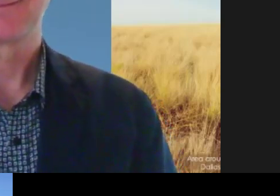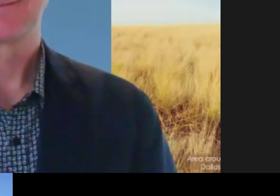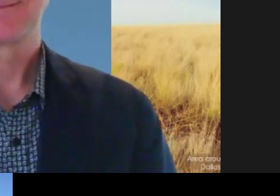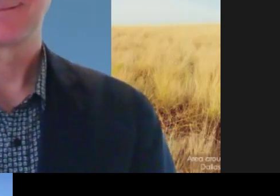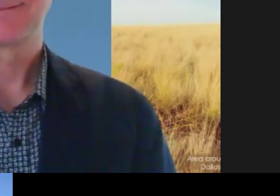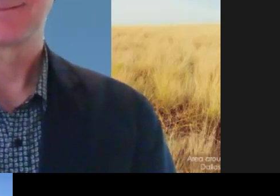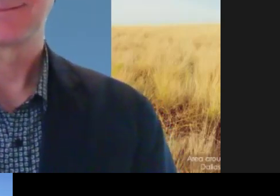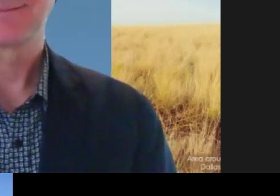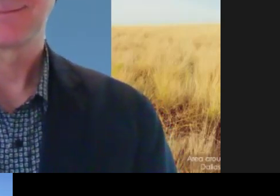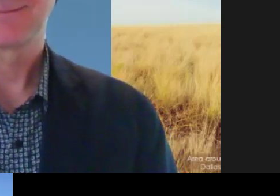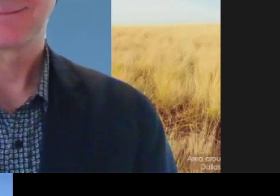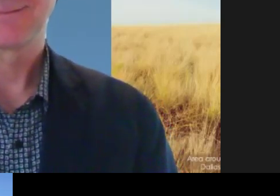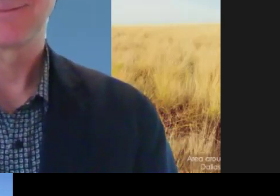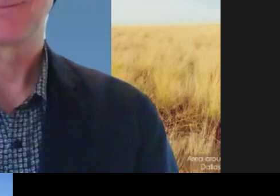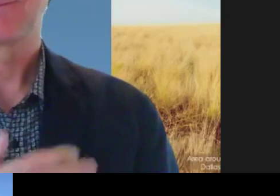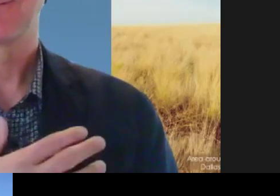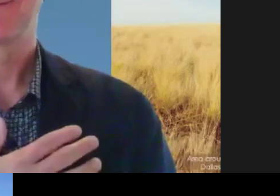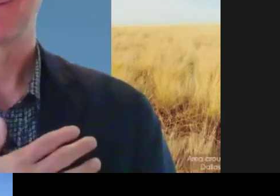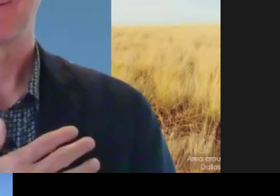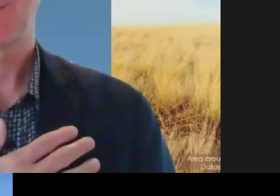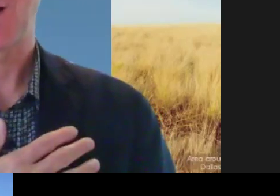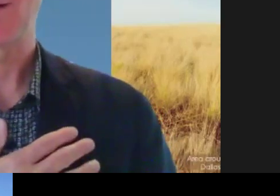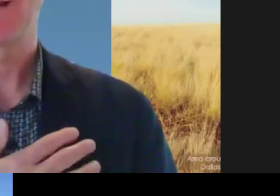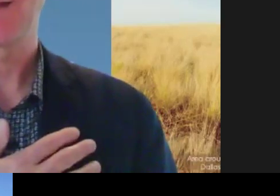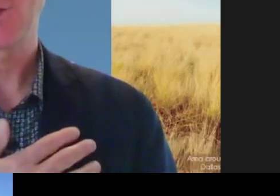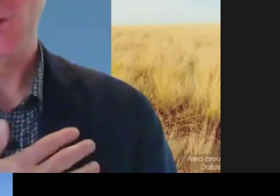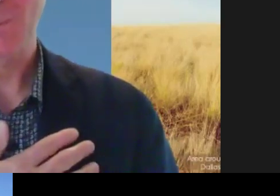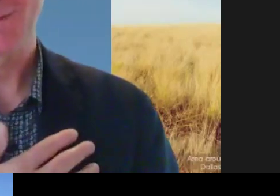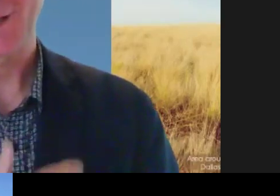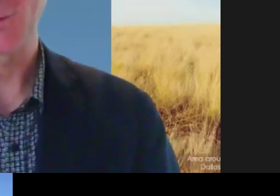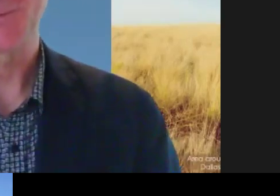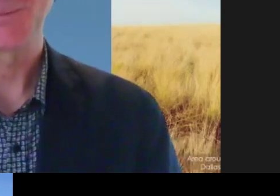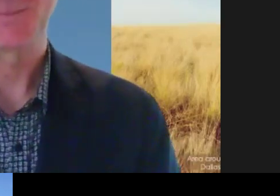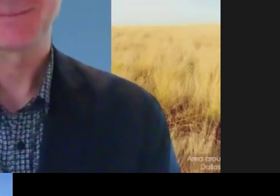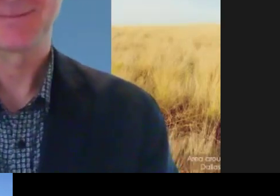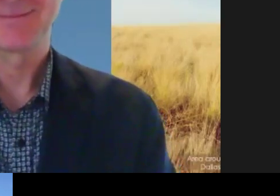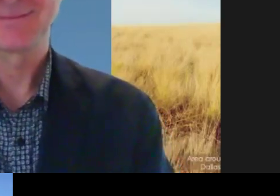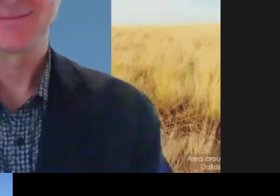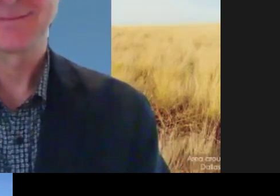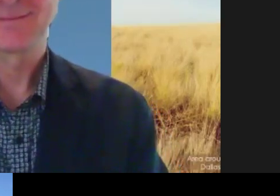at 11 for our next session. All right. Thank you all. Thank you.